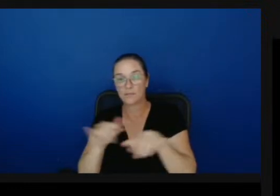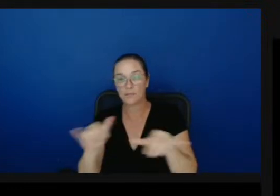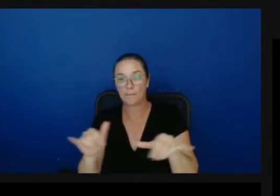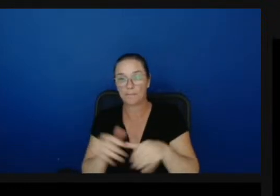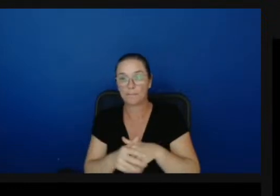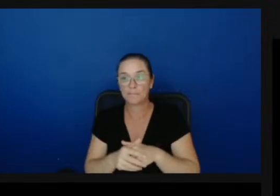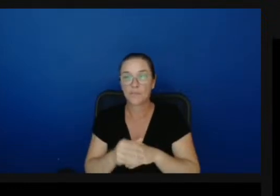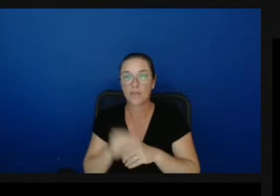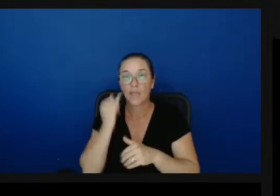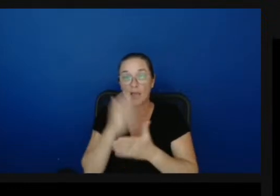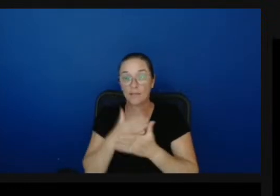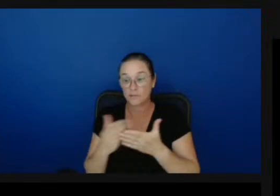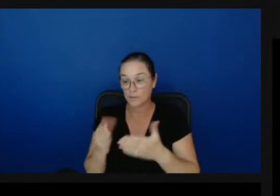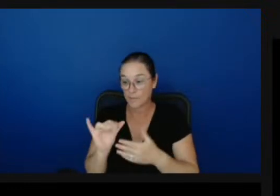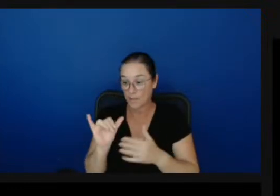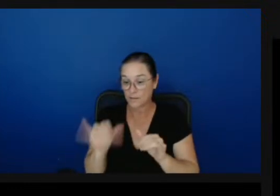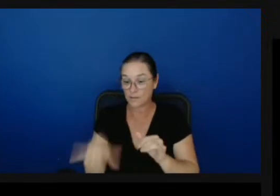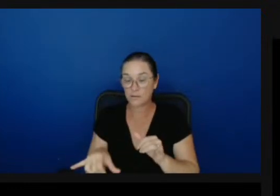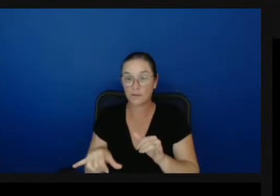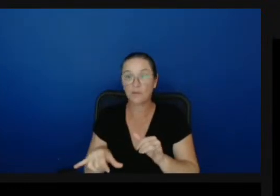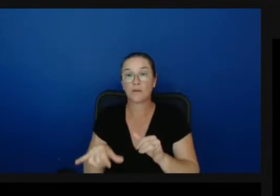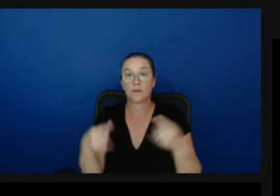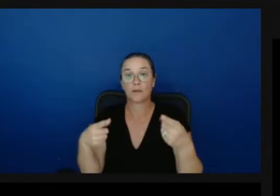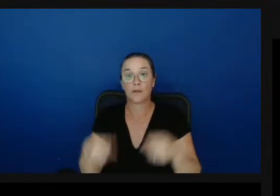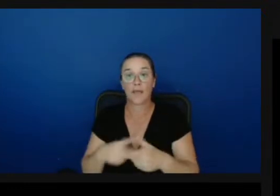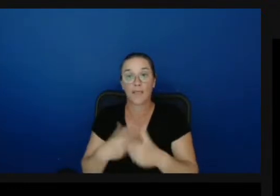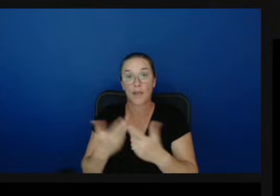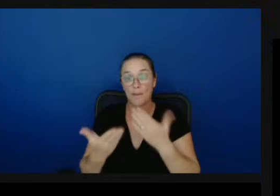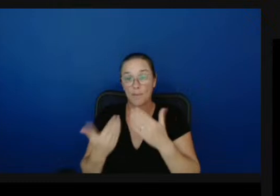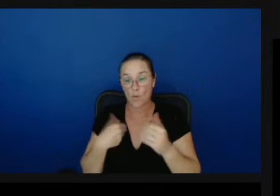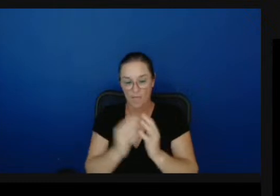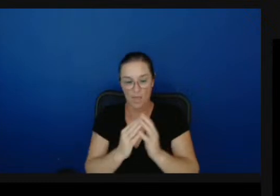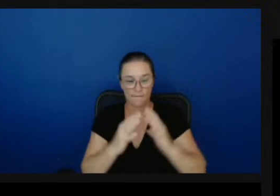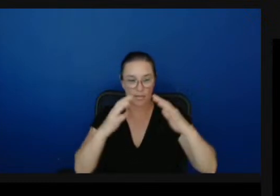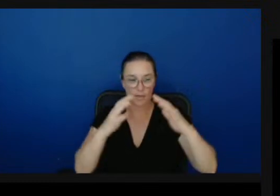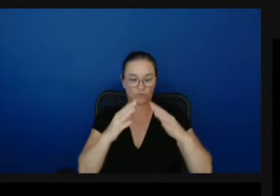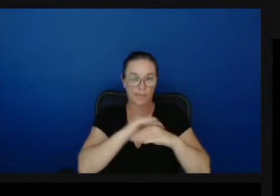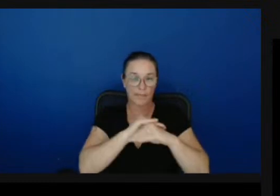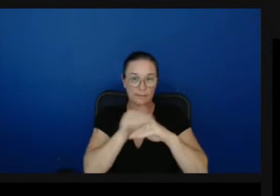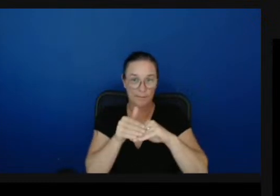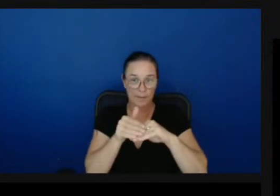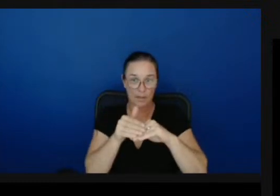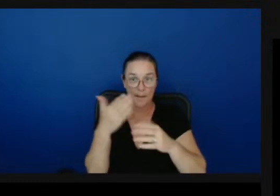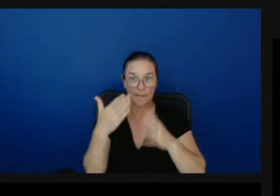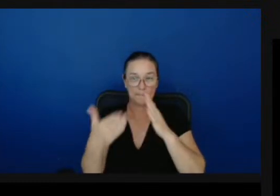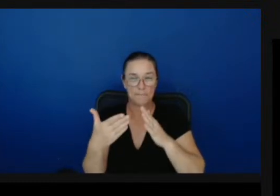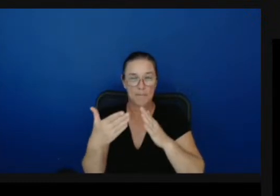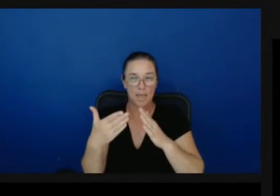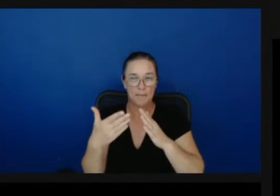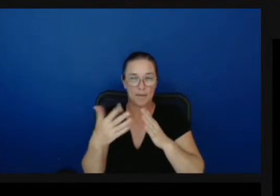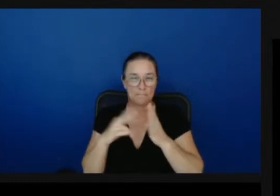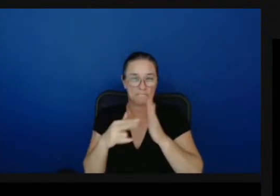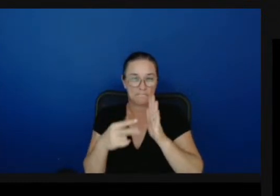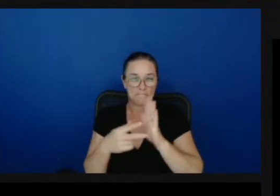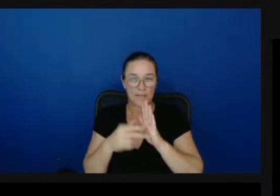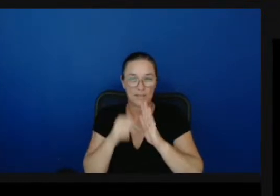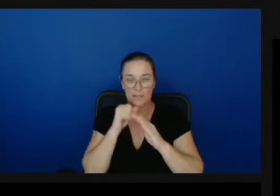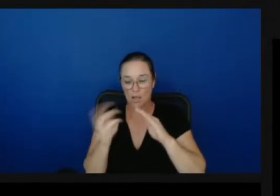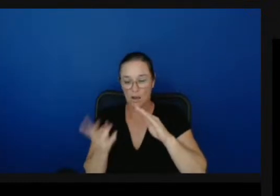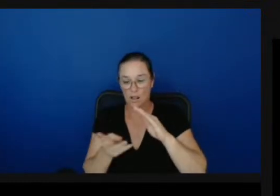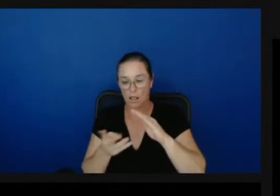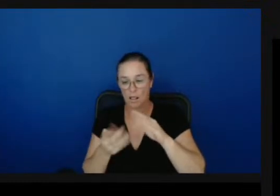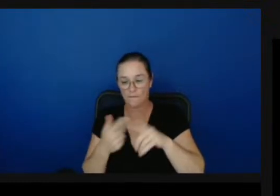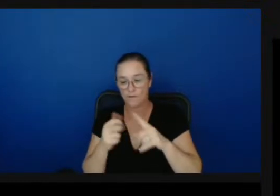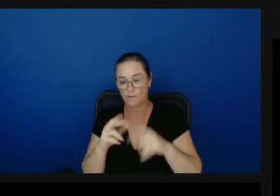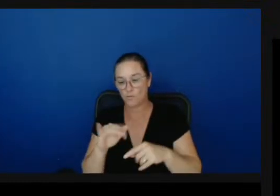were to occur, then you might still get inflation at the summit. That might suggest that you're not feeding magma to the rift zone, but you might have an extra